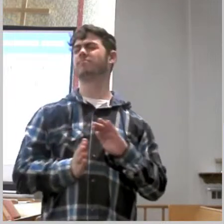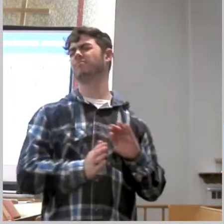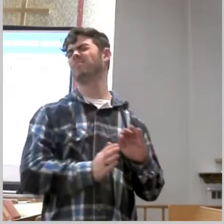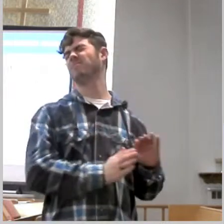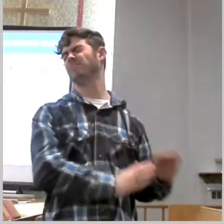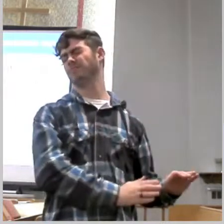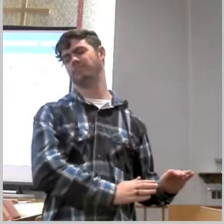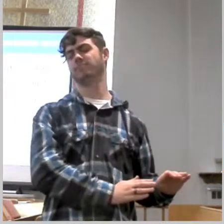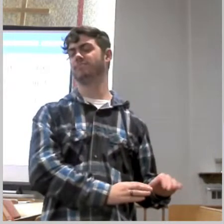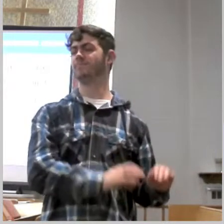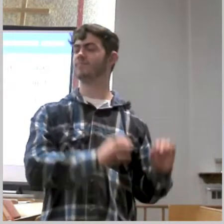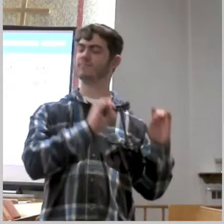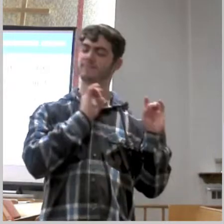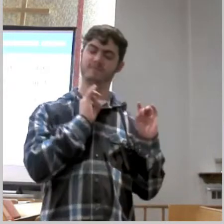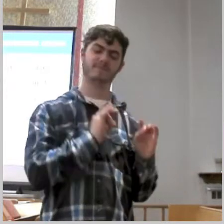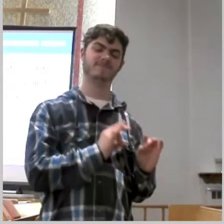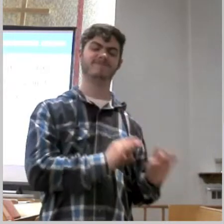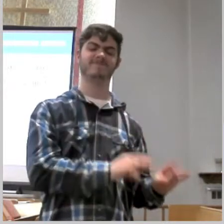loss,